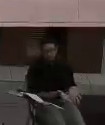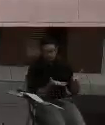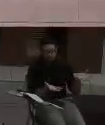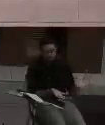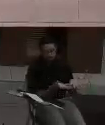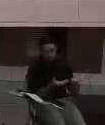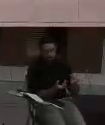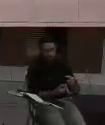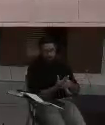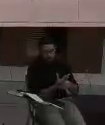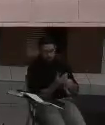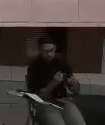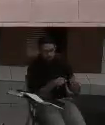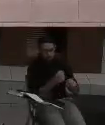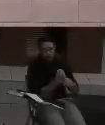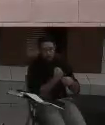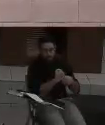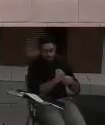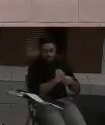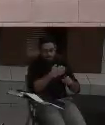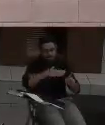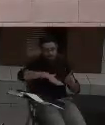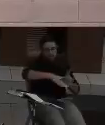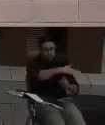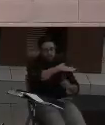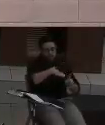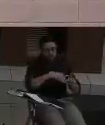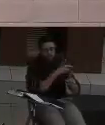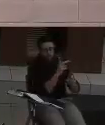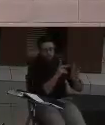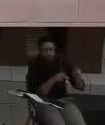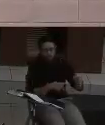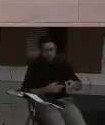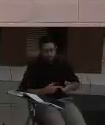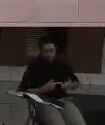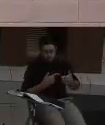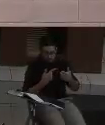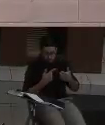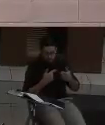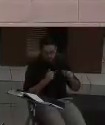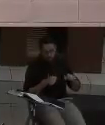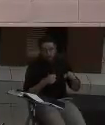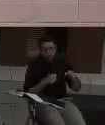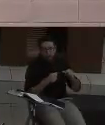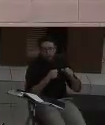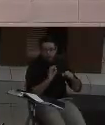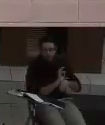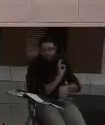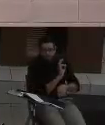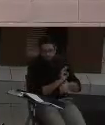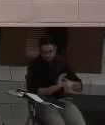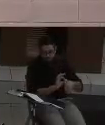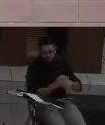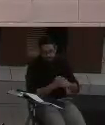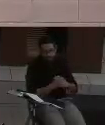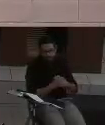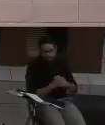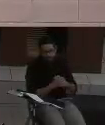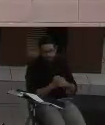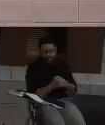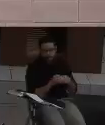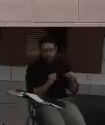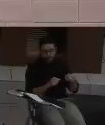can create a climate in which one's life moves and functions. Indeed, it may